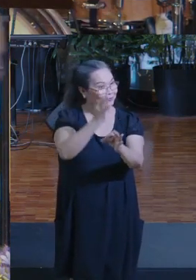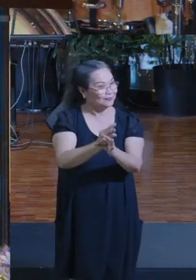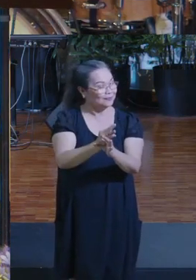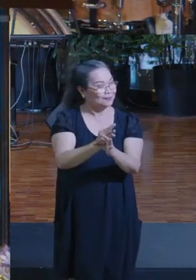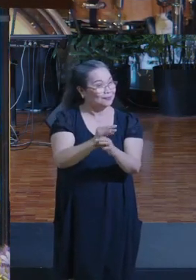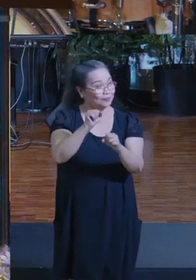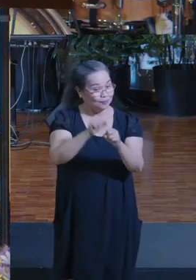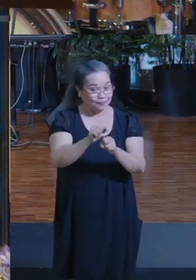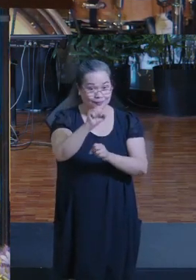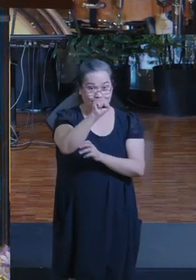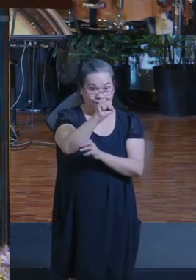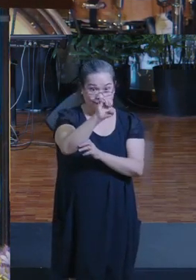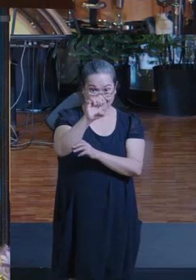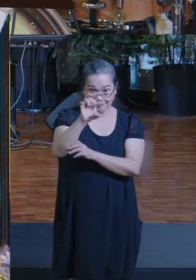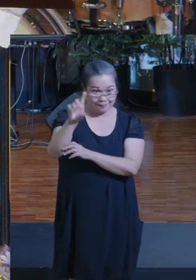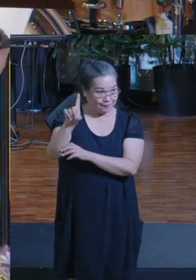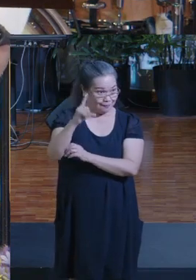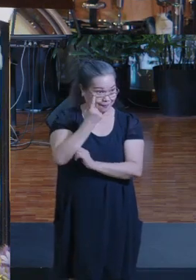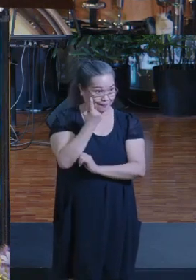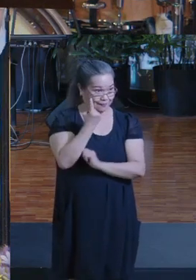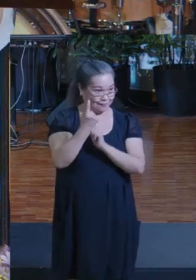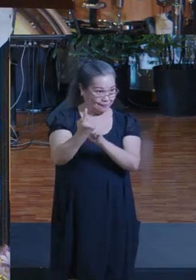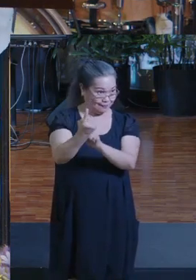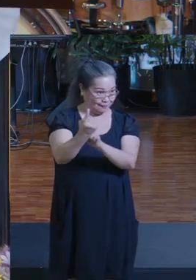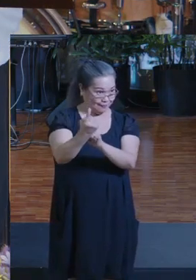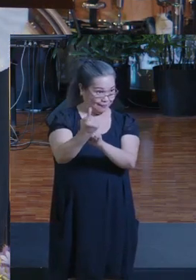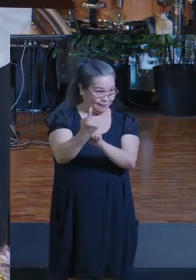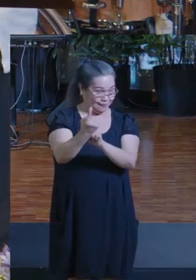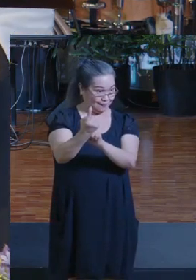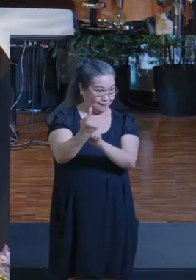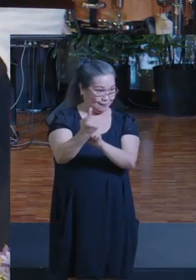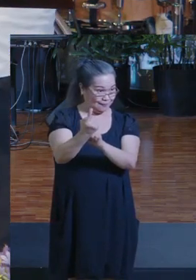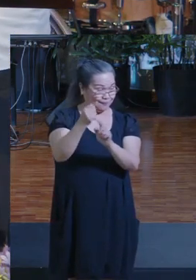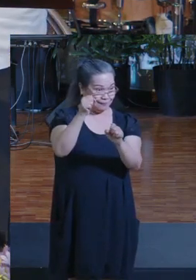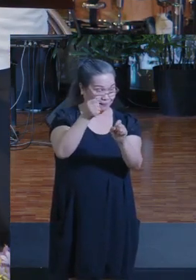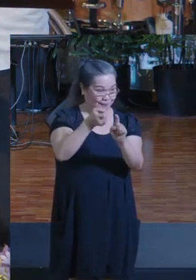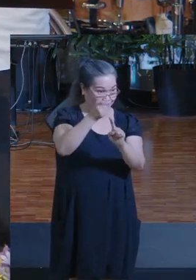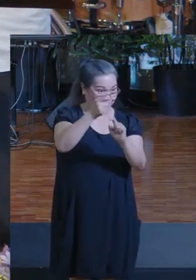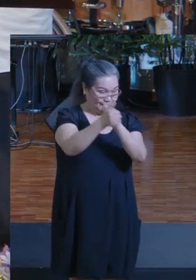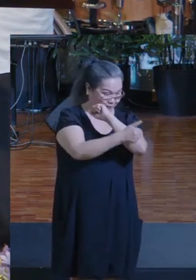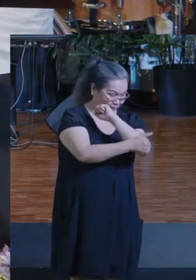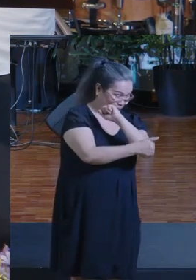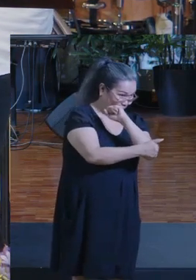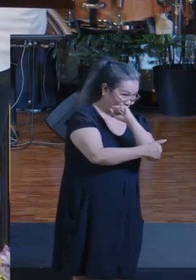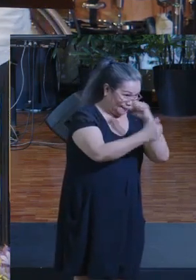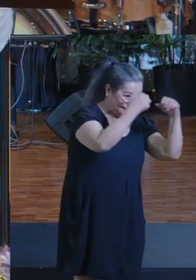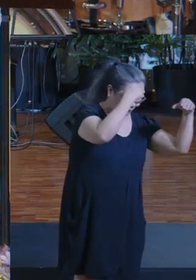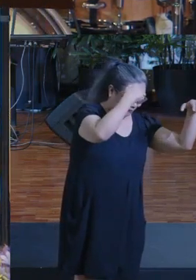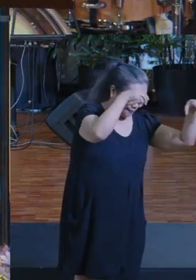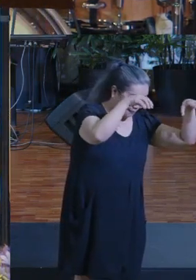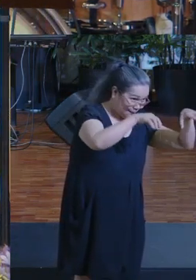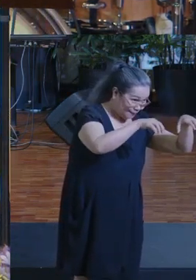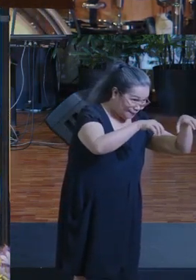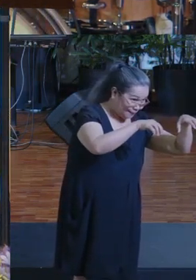yung seed na singular, so from the Abrahamic covenant, marami